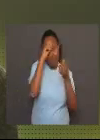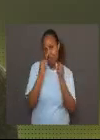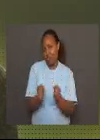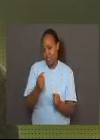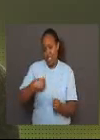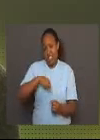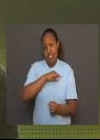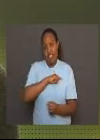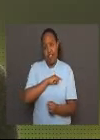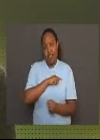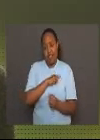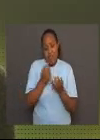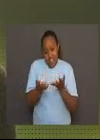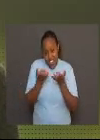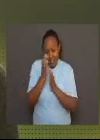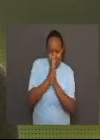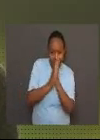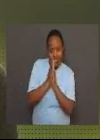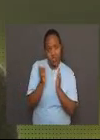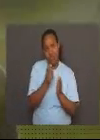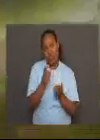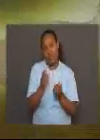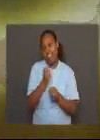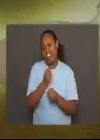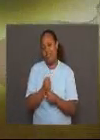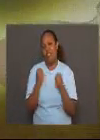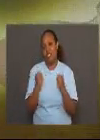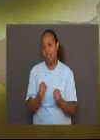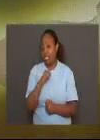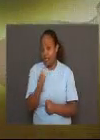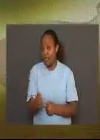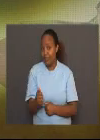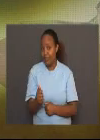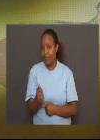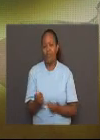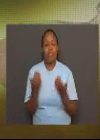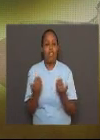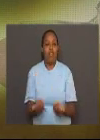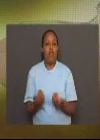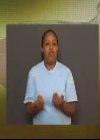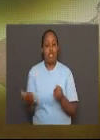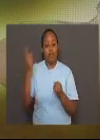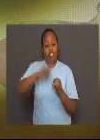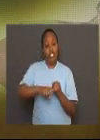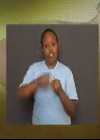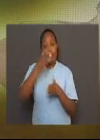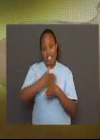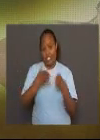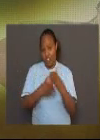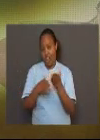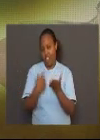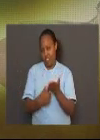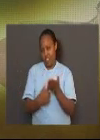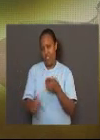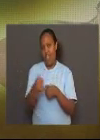make us curious, are there not? Now, for the final stage of this